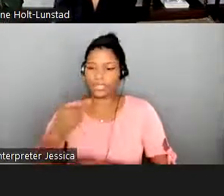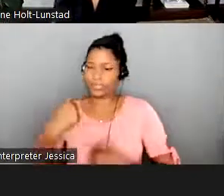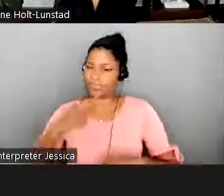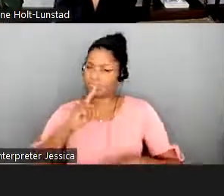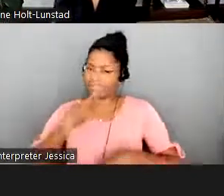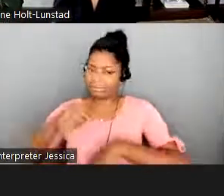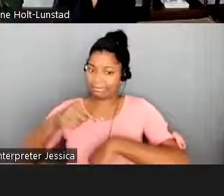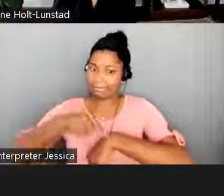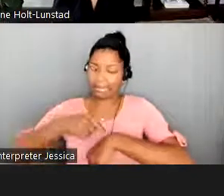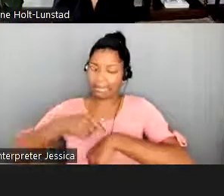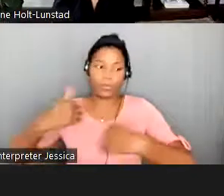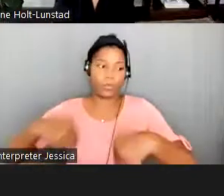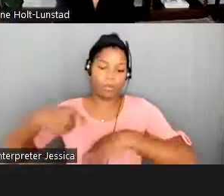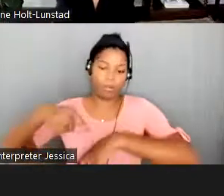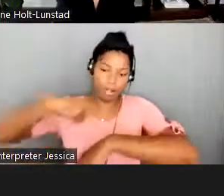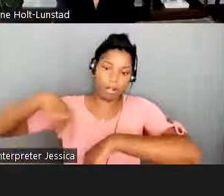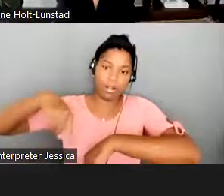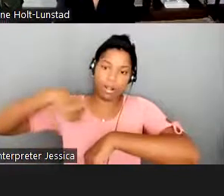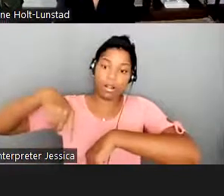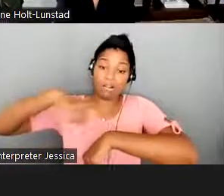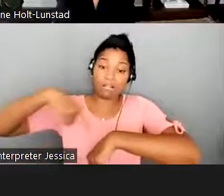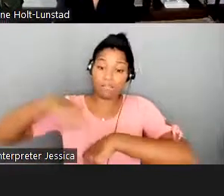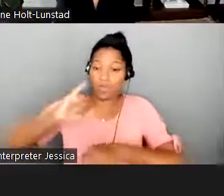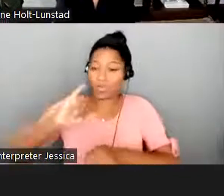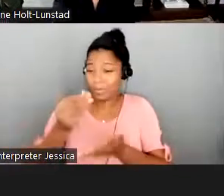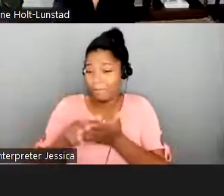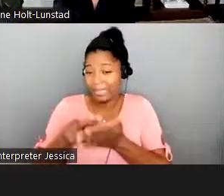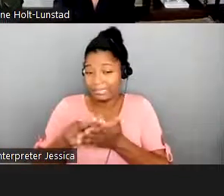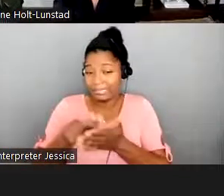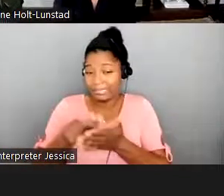resource intensive.